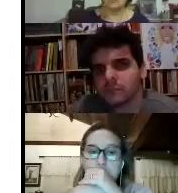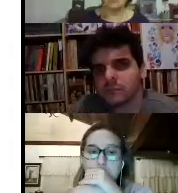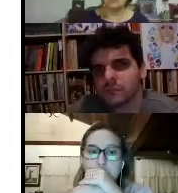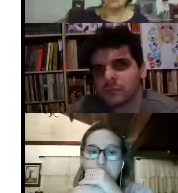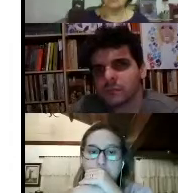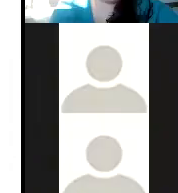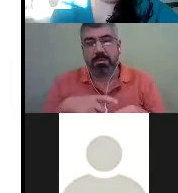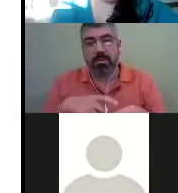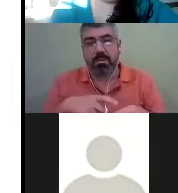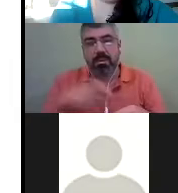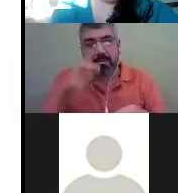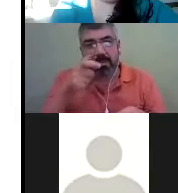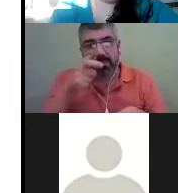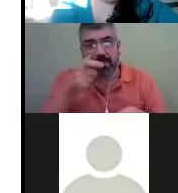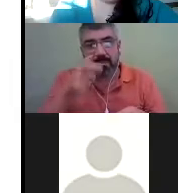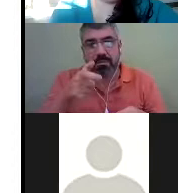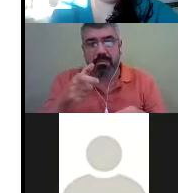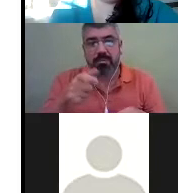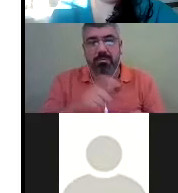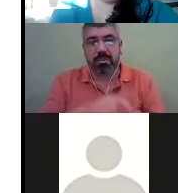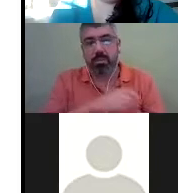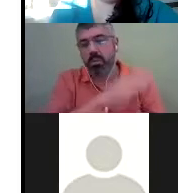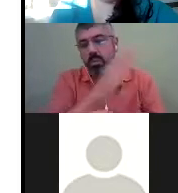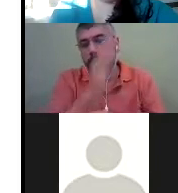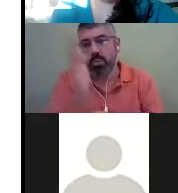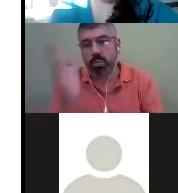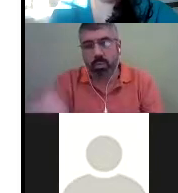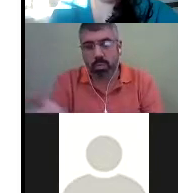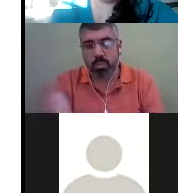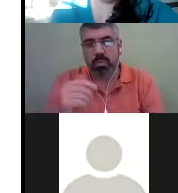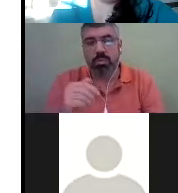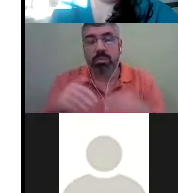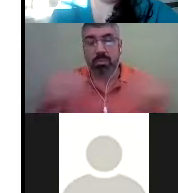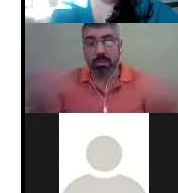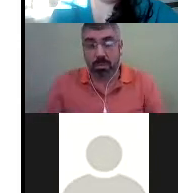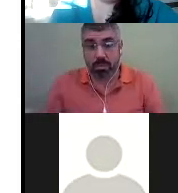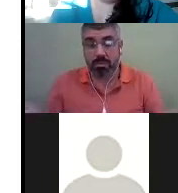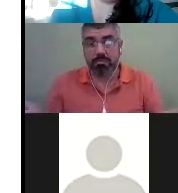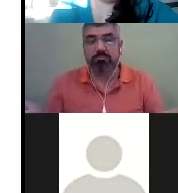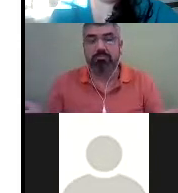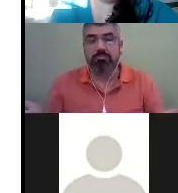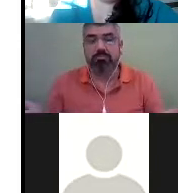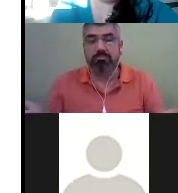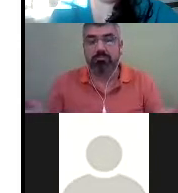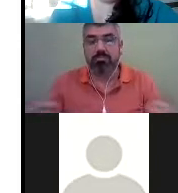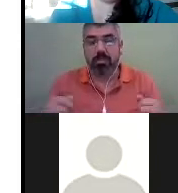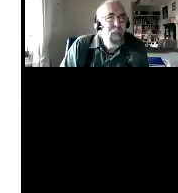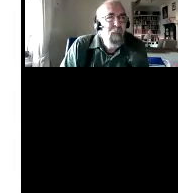in the late 18th century, I think, when the nations first